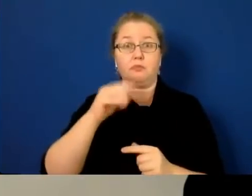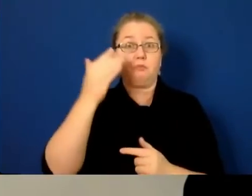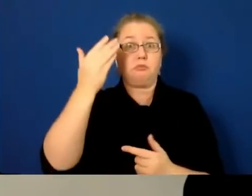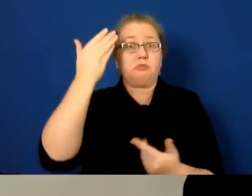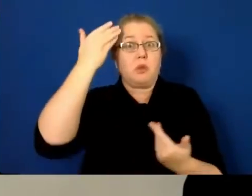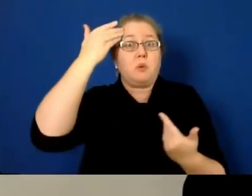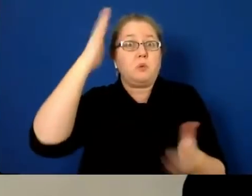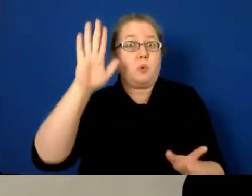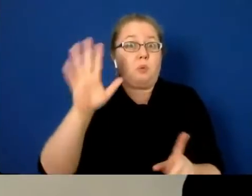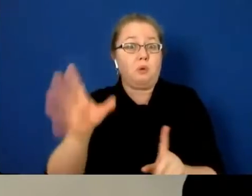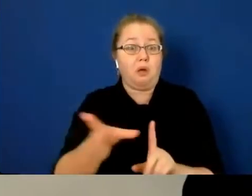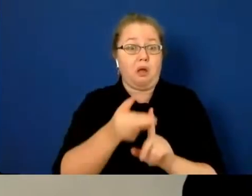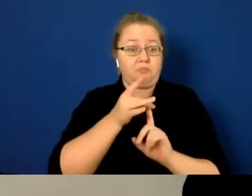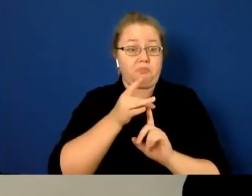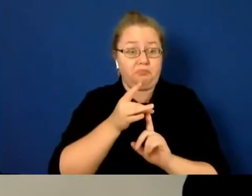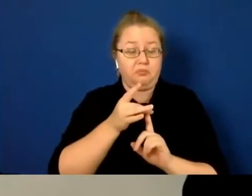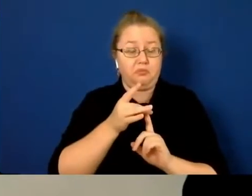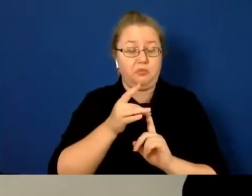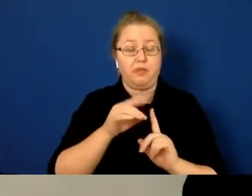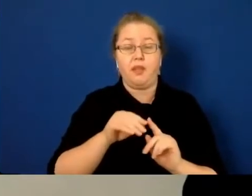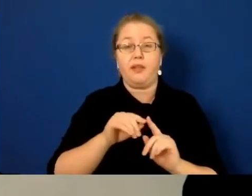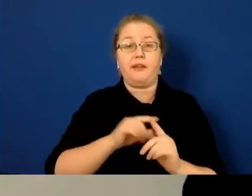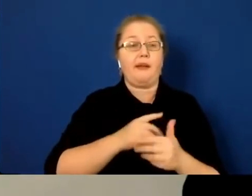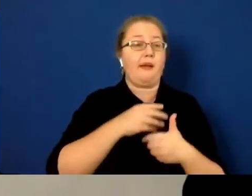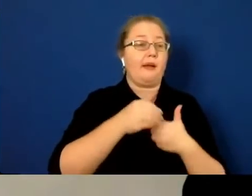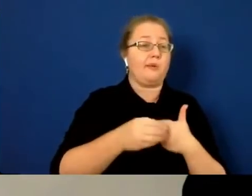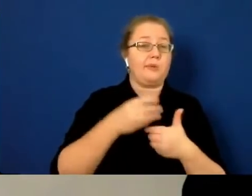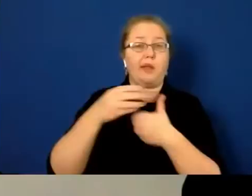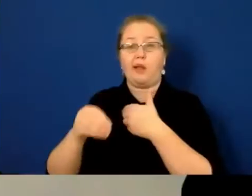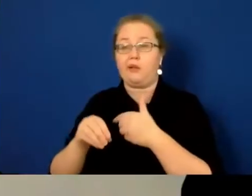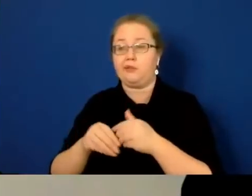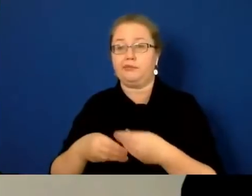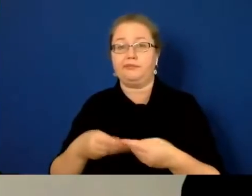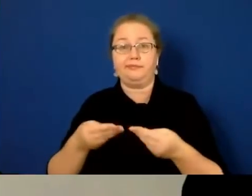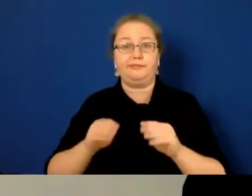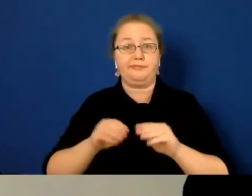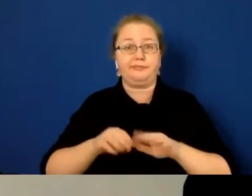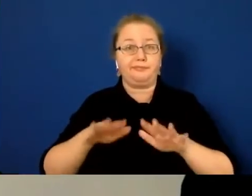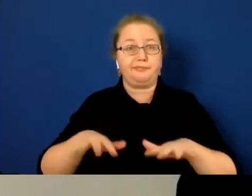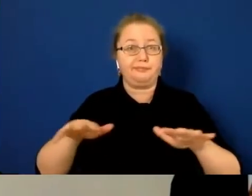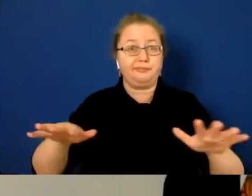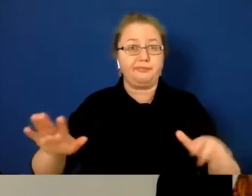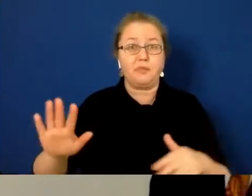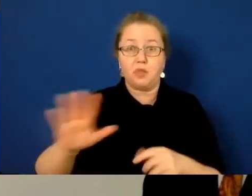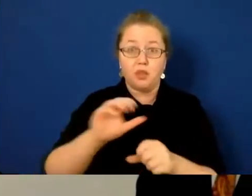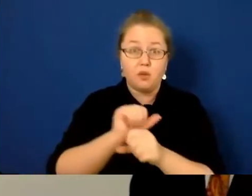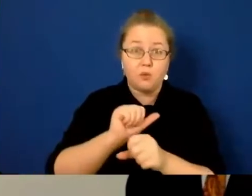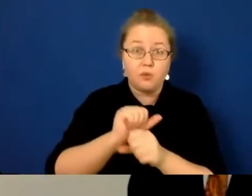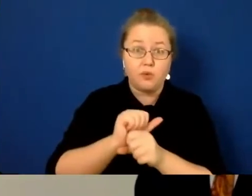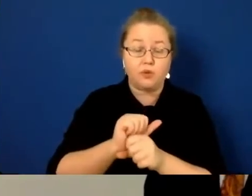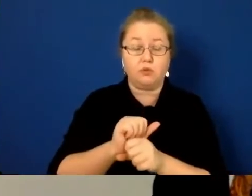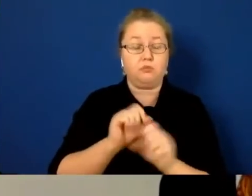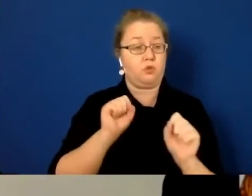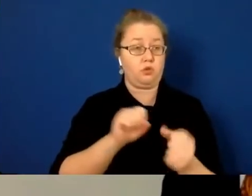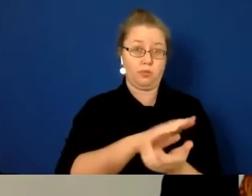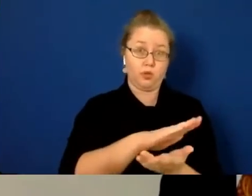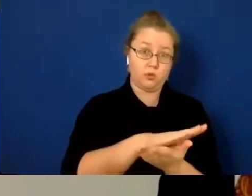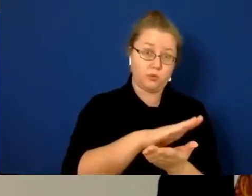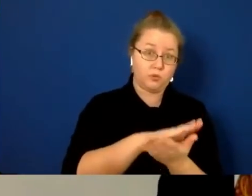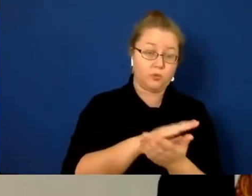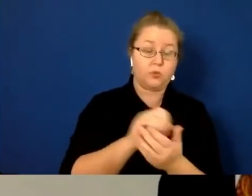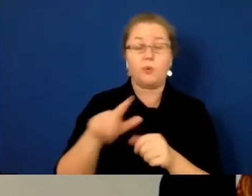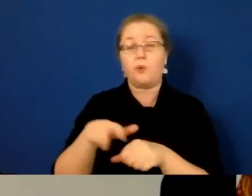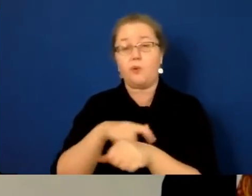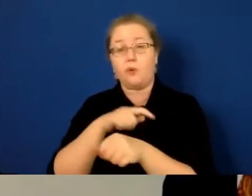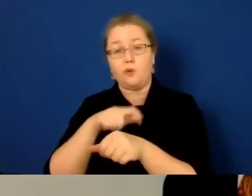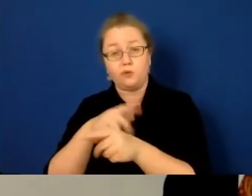sick. So we are seeing those types of clusters. We're also seeing clusters where people have people over, and somebody may come from the